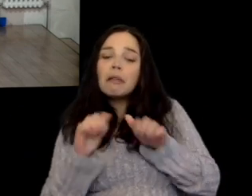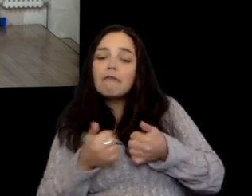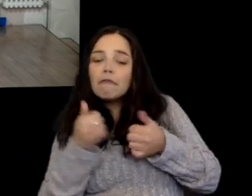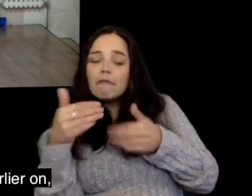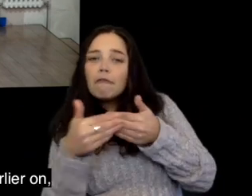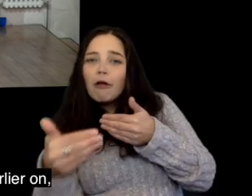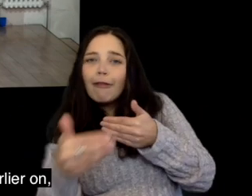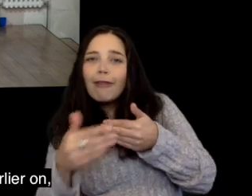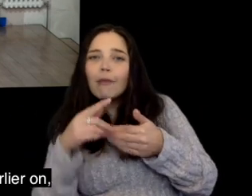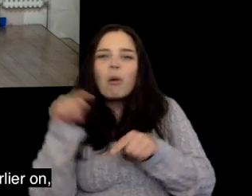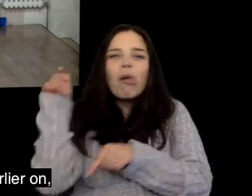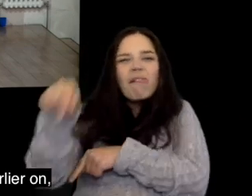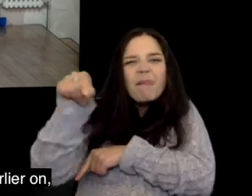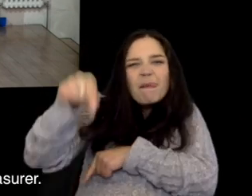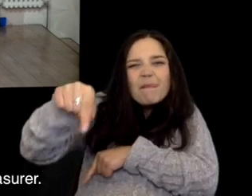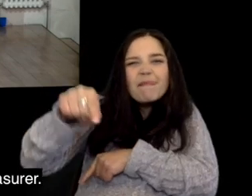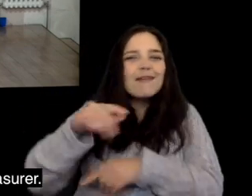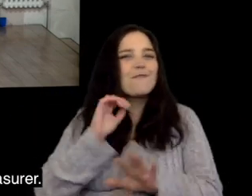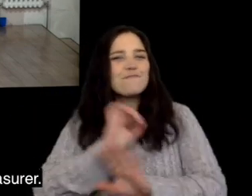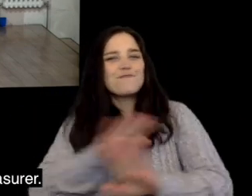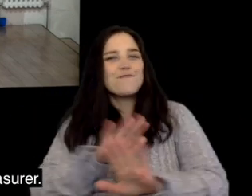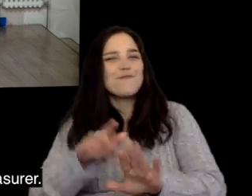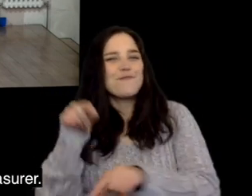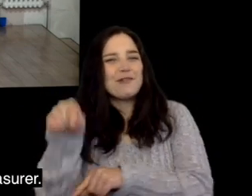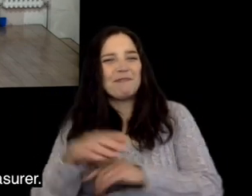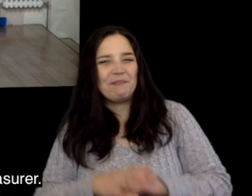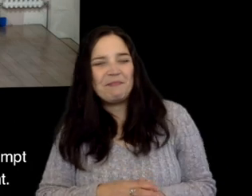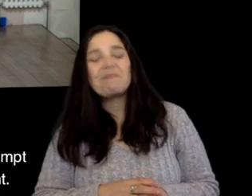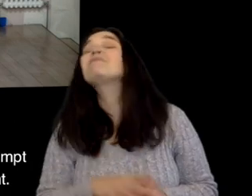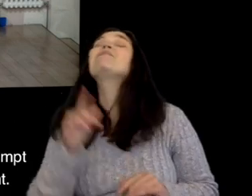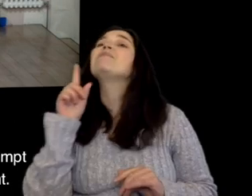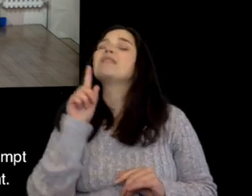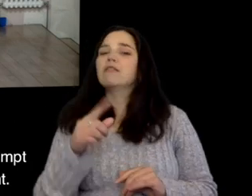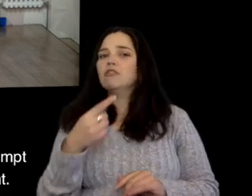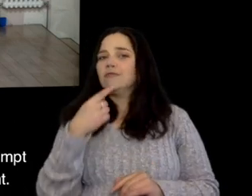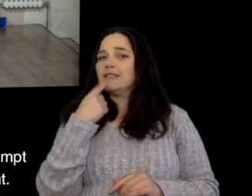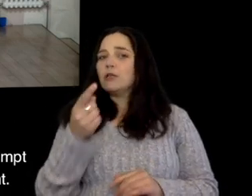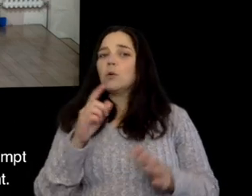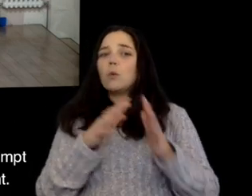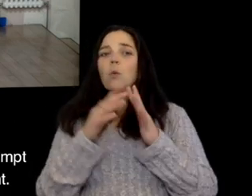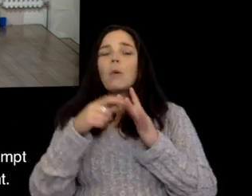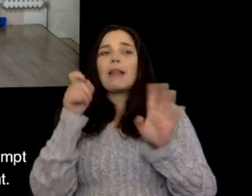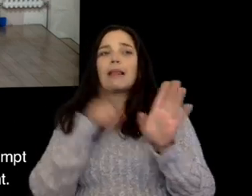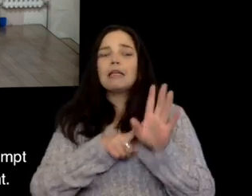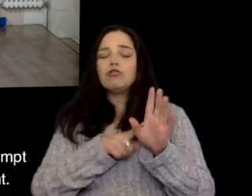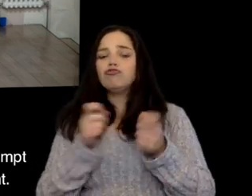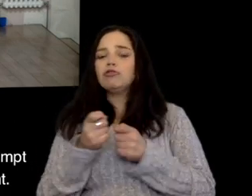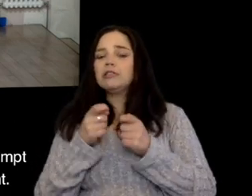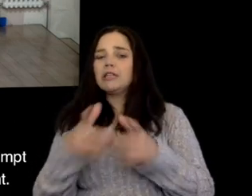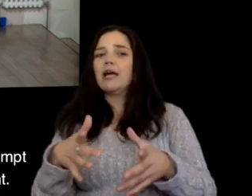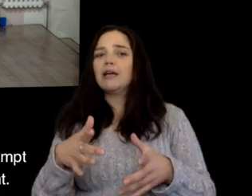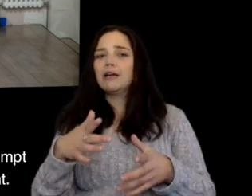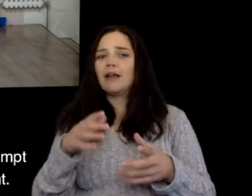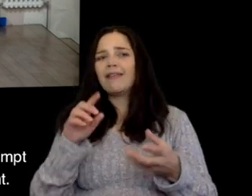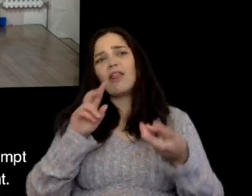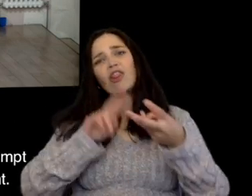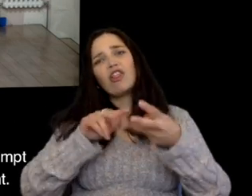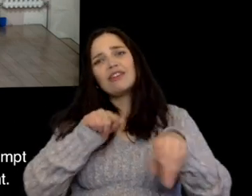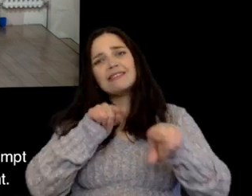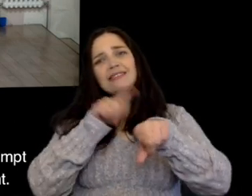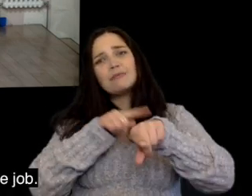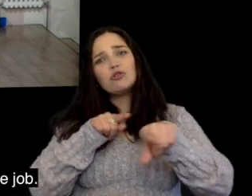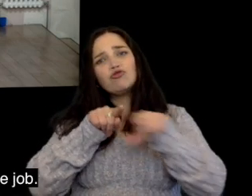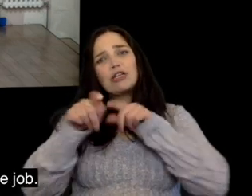front. Not that we're going to point him out. Now, as I mentioned earlier on, Willie is retiring as treasurer, I think at his 3rd